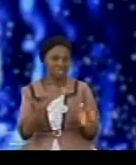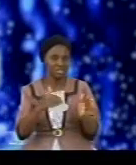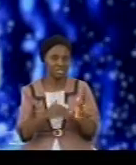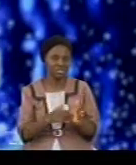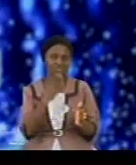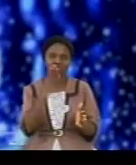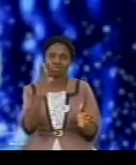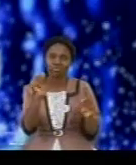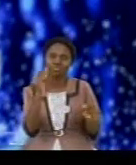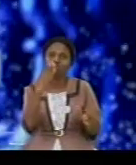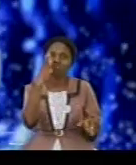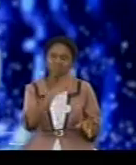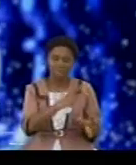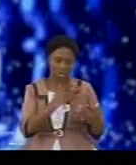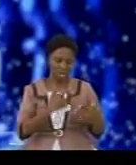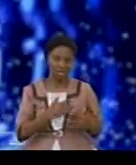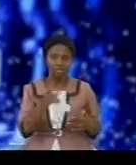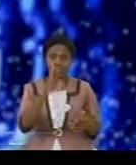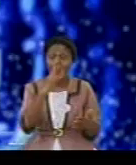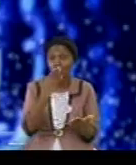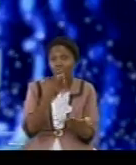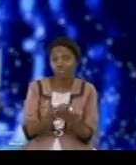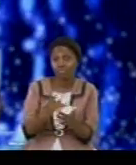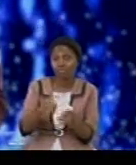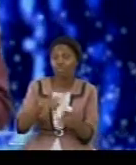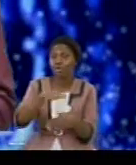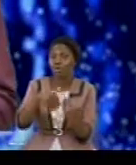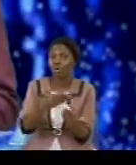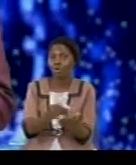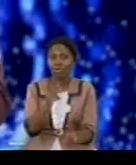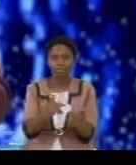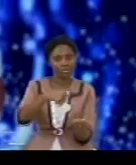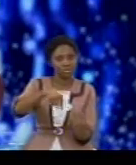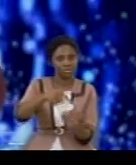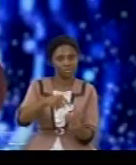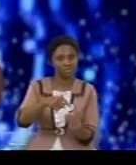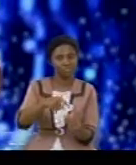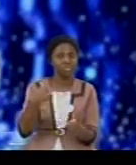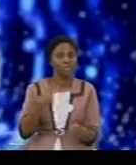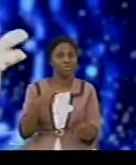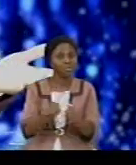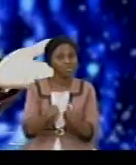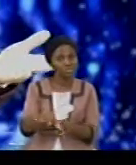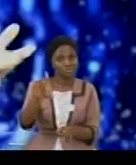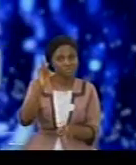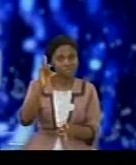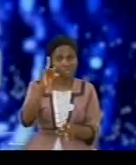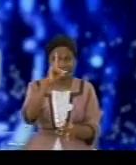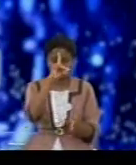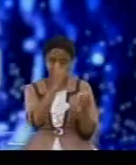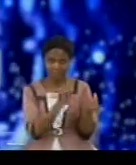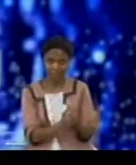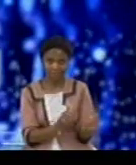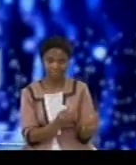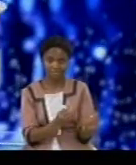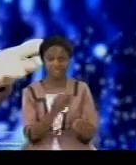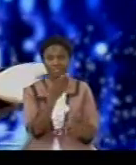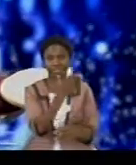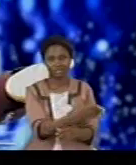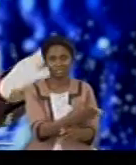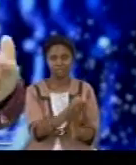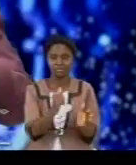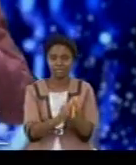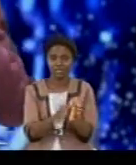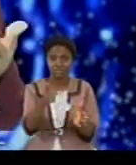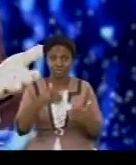all. Then we also see faith. Faith, you're faithful. You act in faith towards